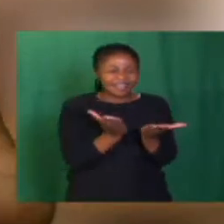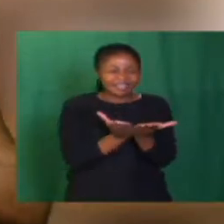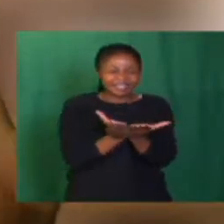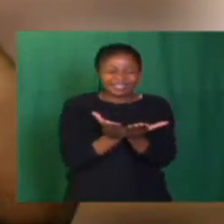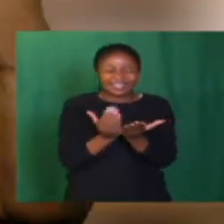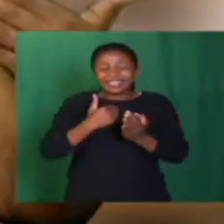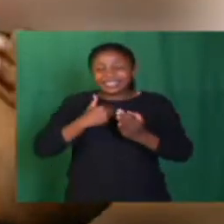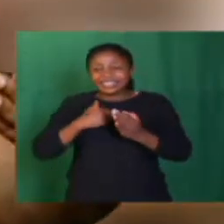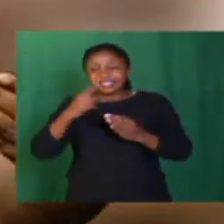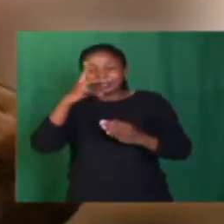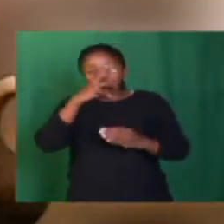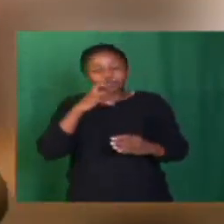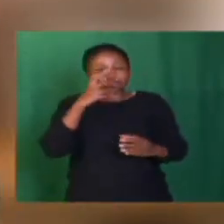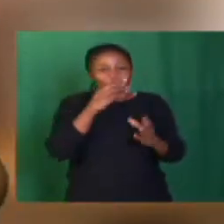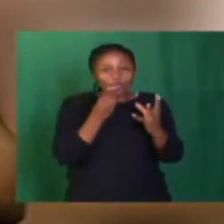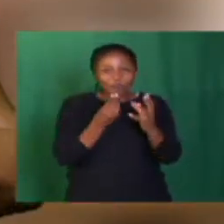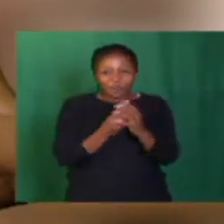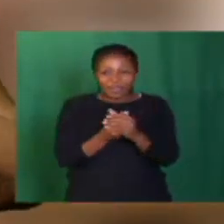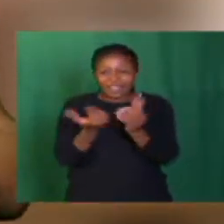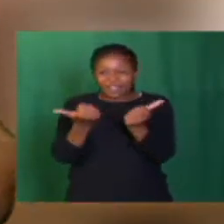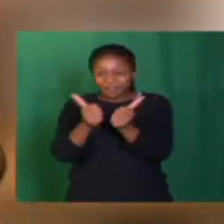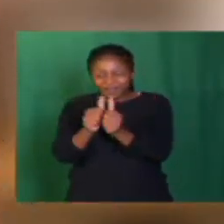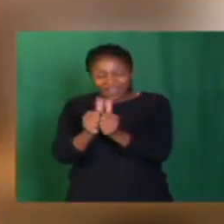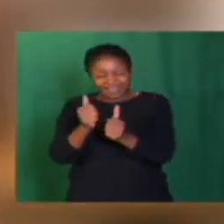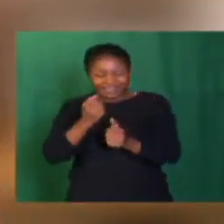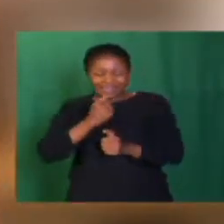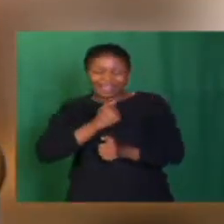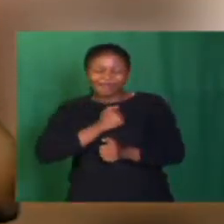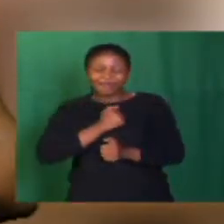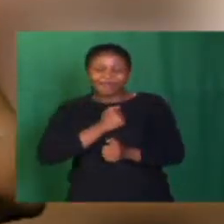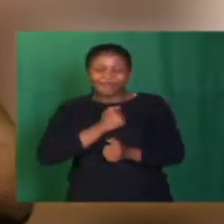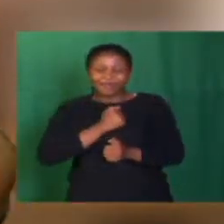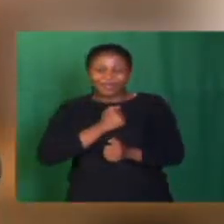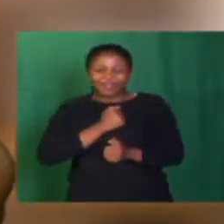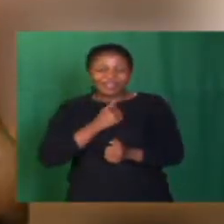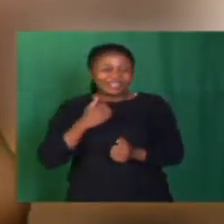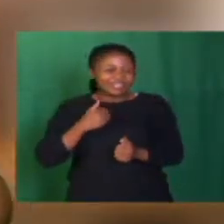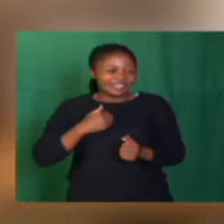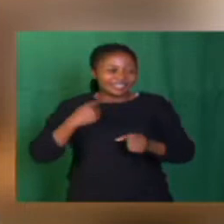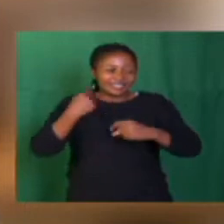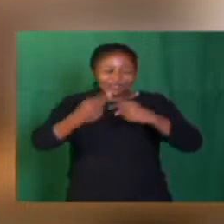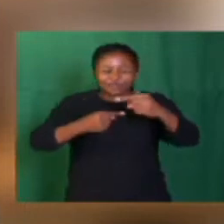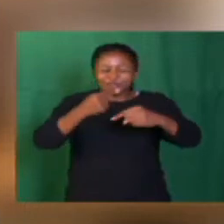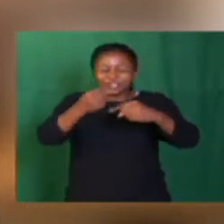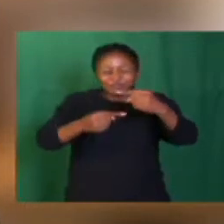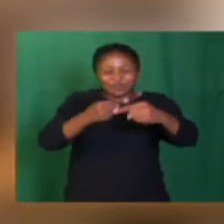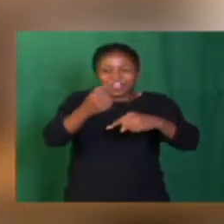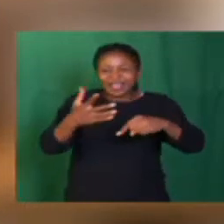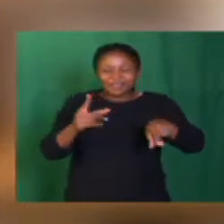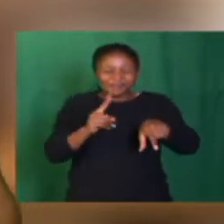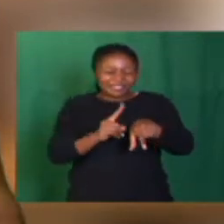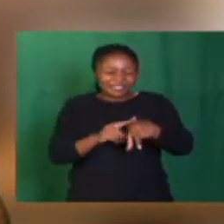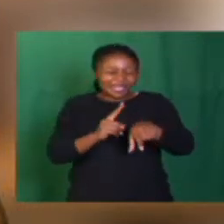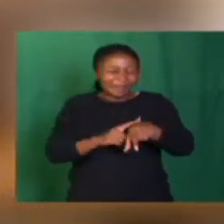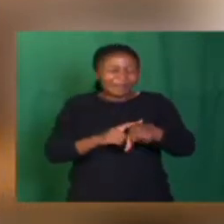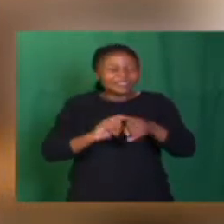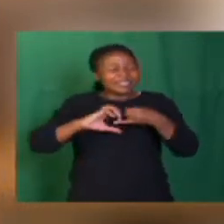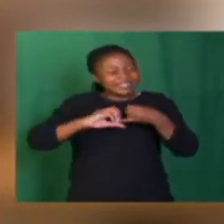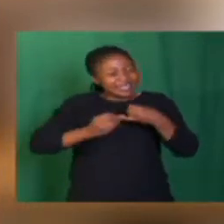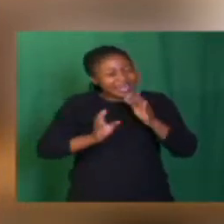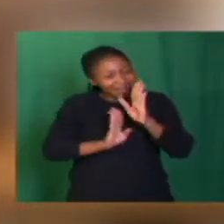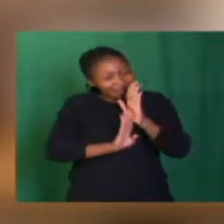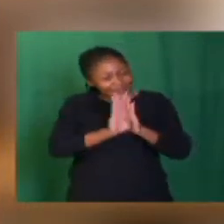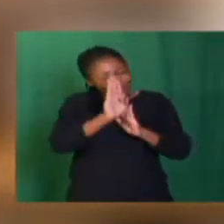So the more we do that, it's the more we actually get to develop the way we are using the language. So oral assessment,